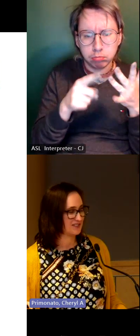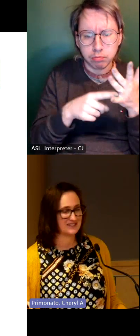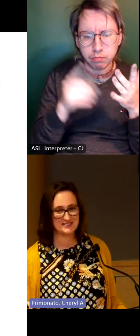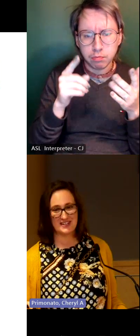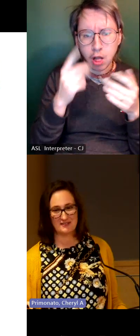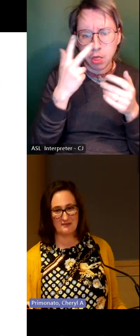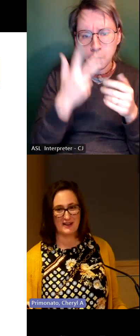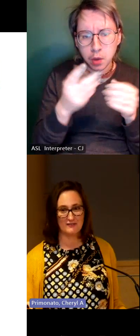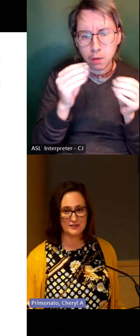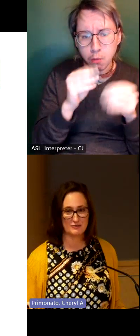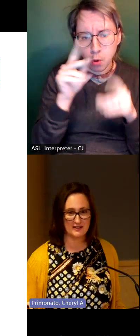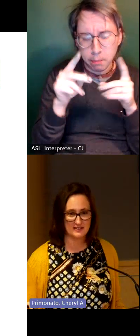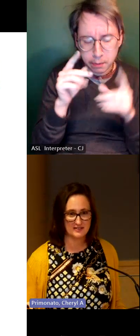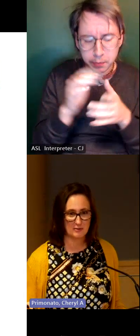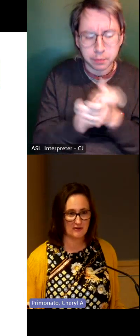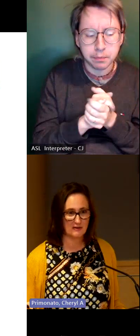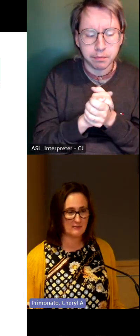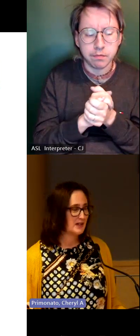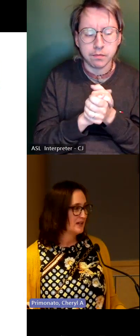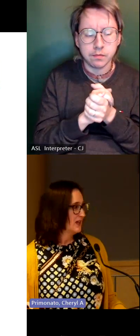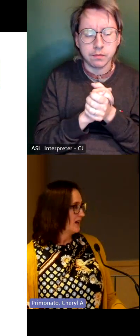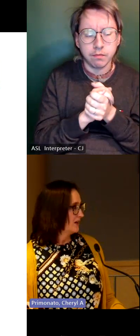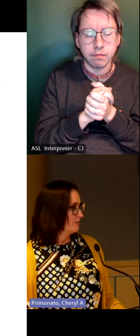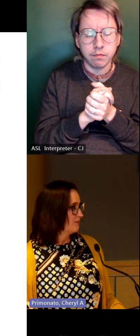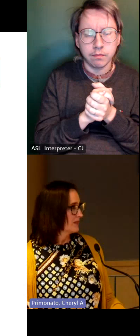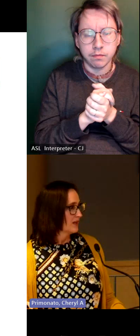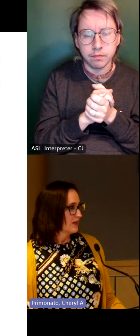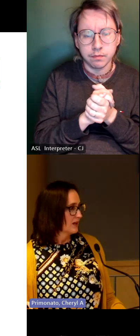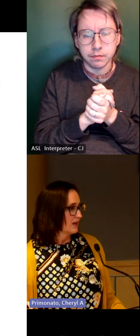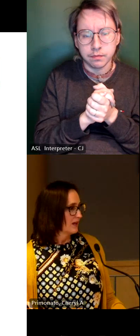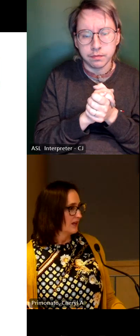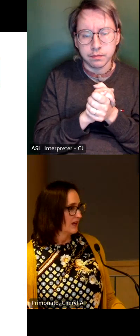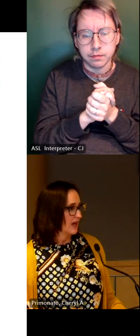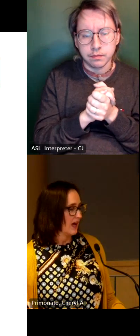of consultant staff that we have us running this program.